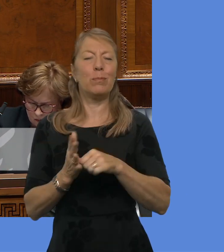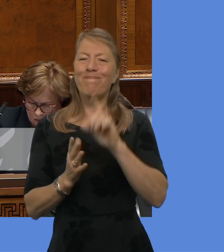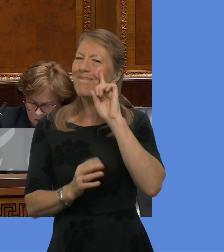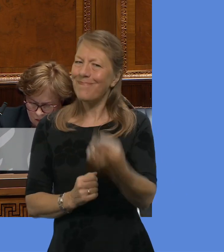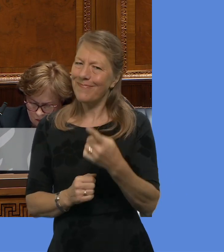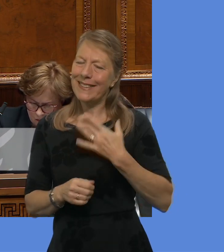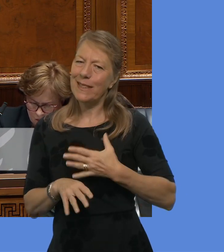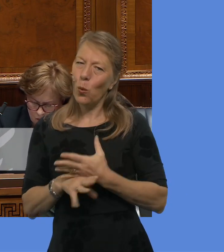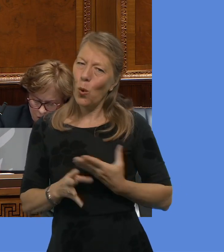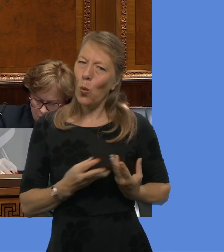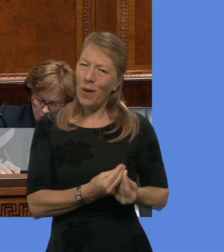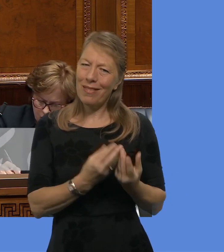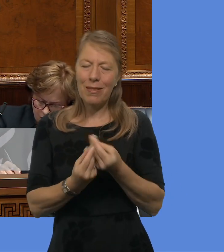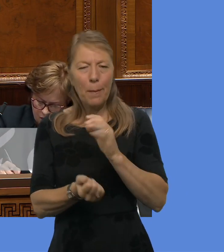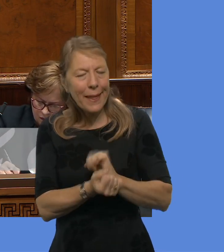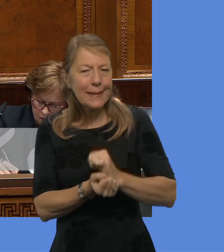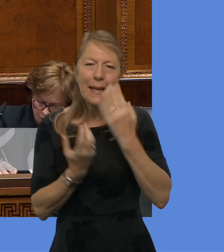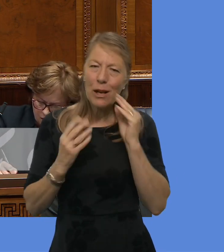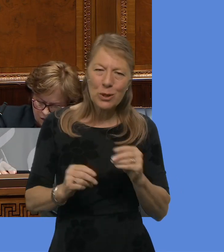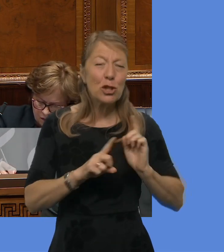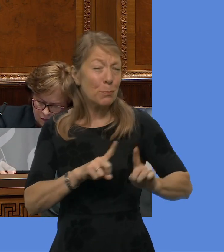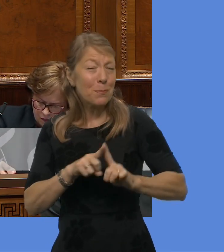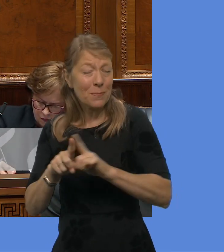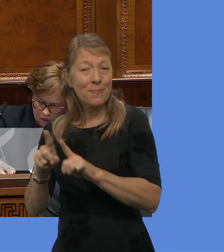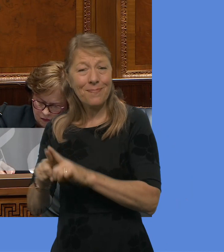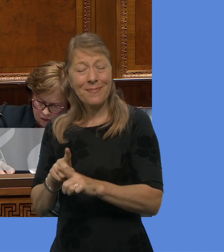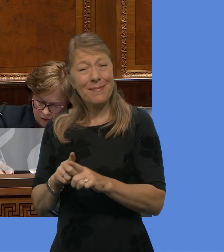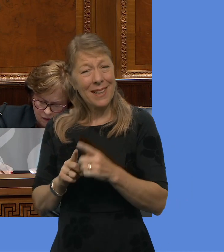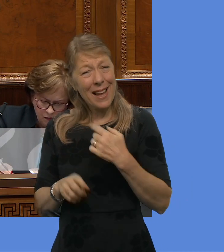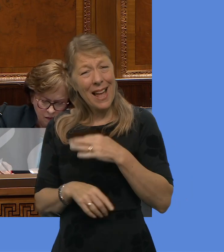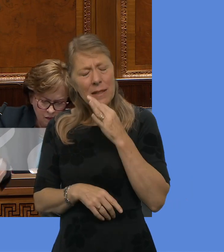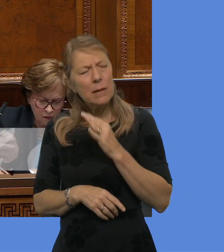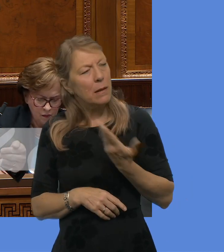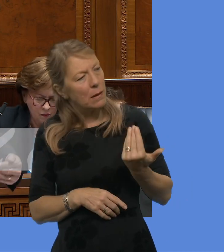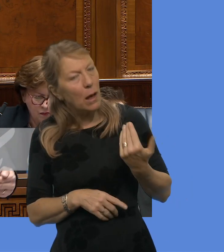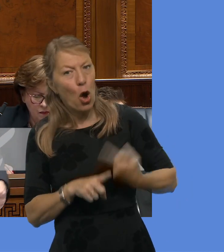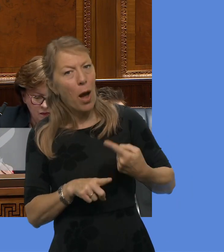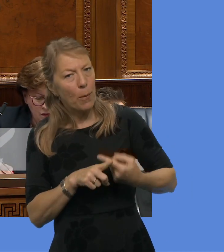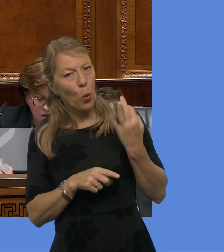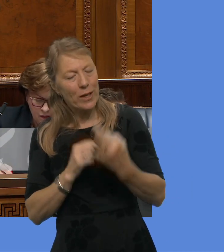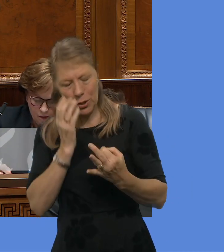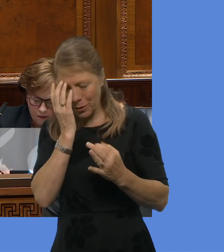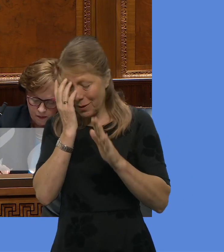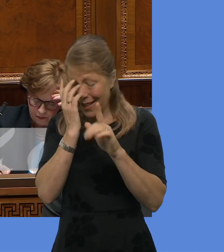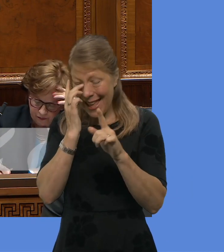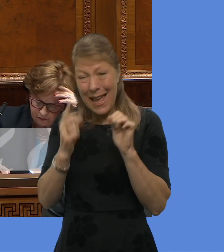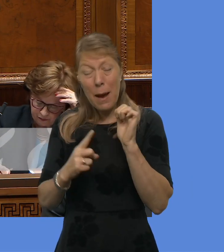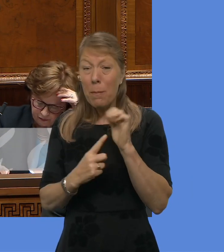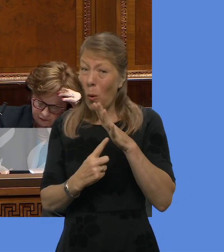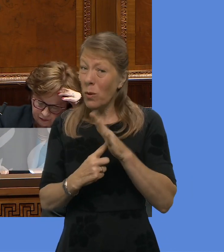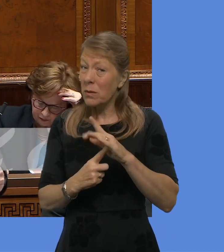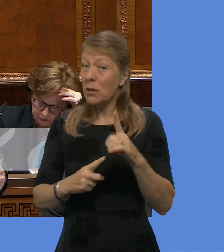maybe to respond that it's important that young people themselves within their peer groups and parents play their role